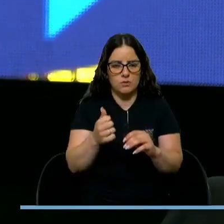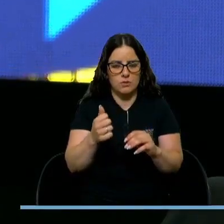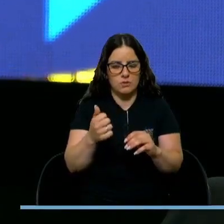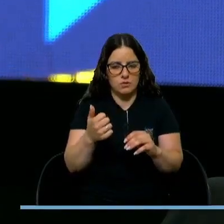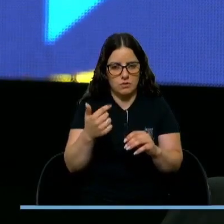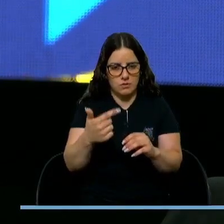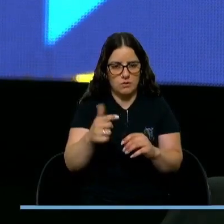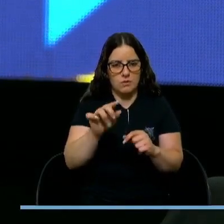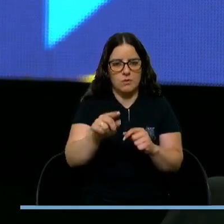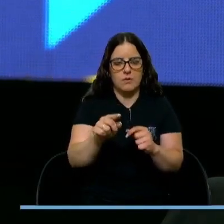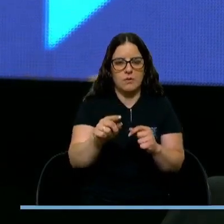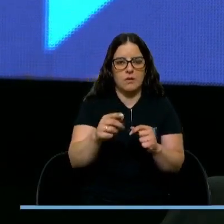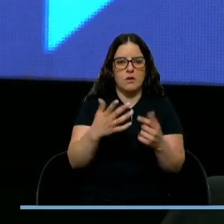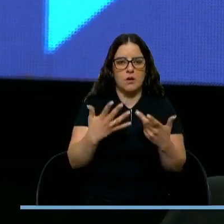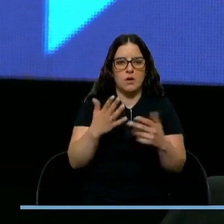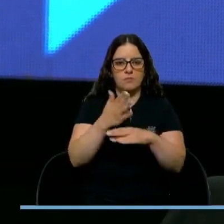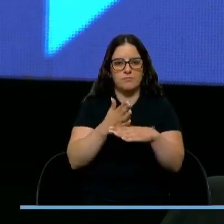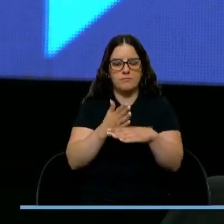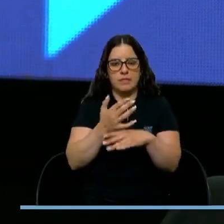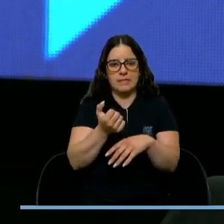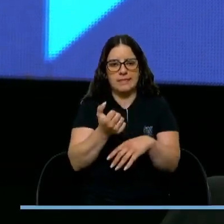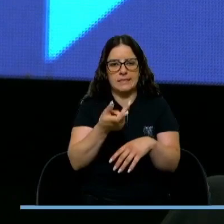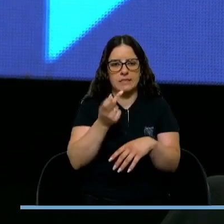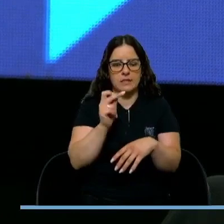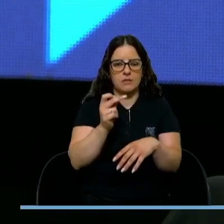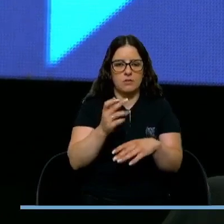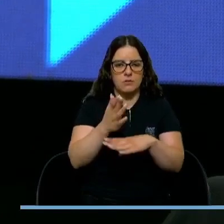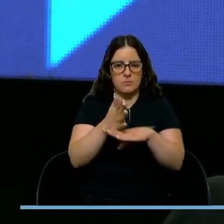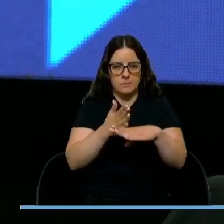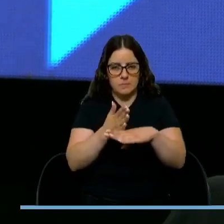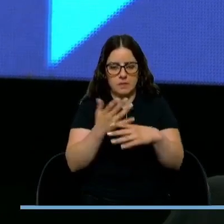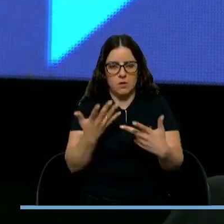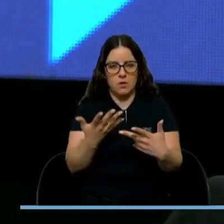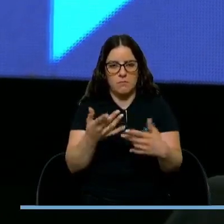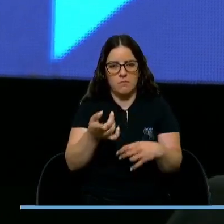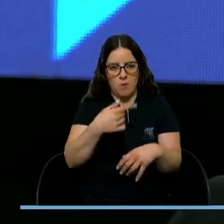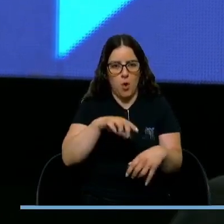what I'd like to say is we're halfway through this 15-year journey.